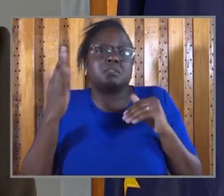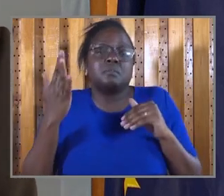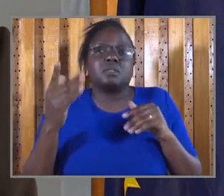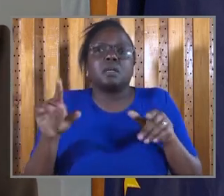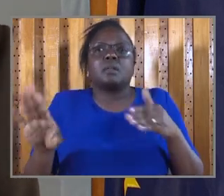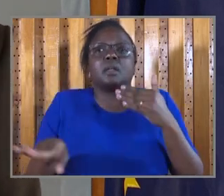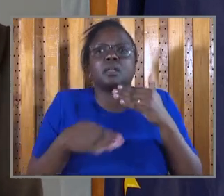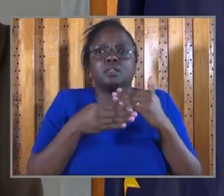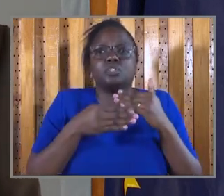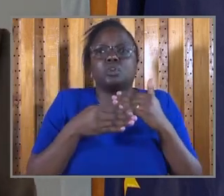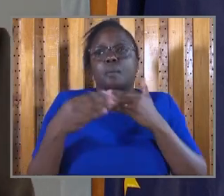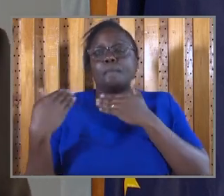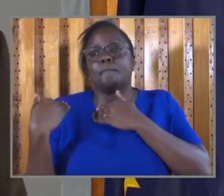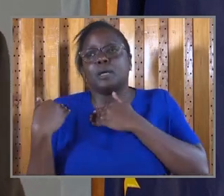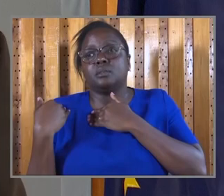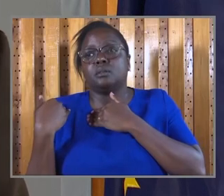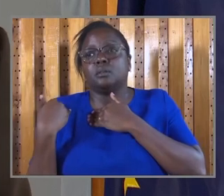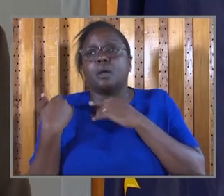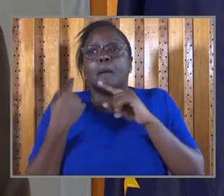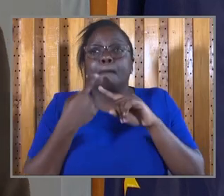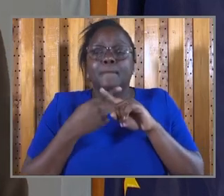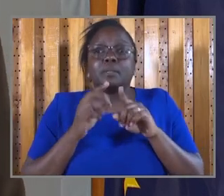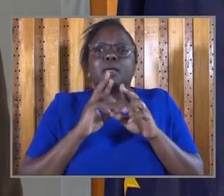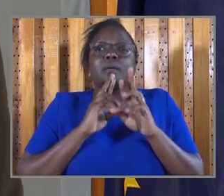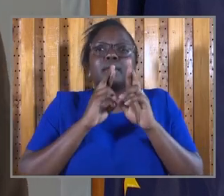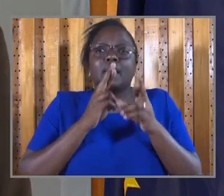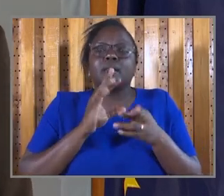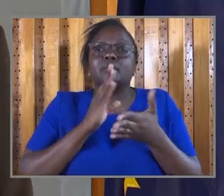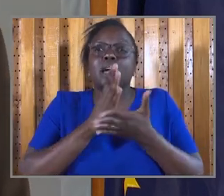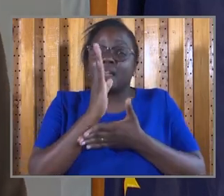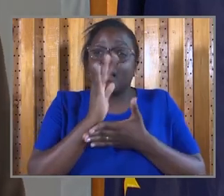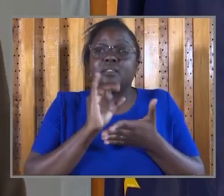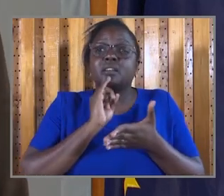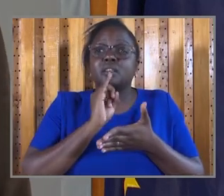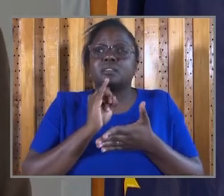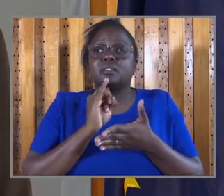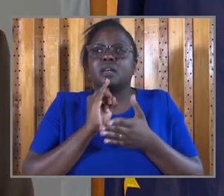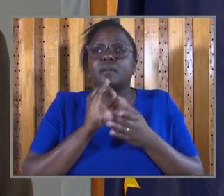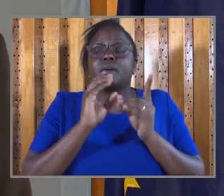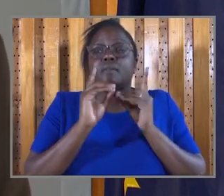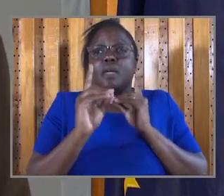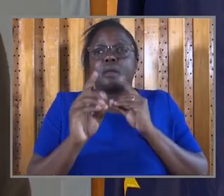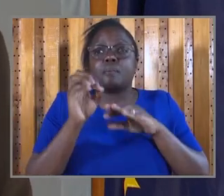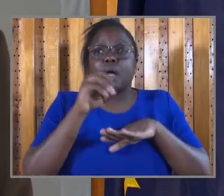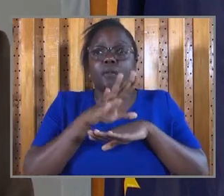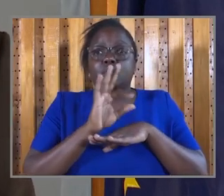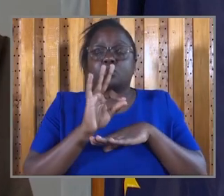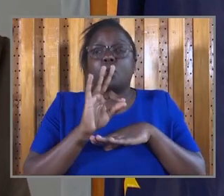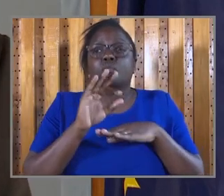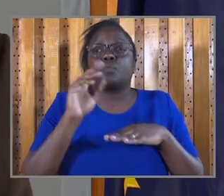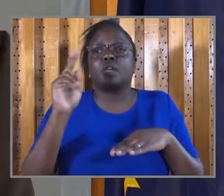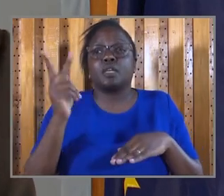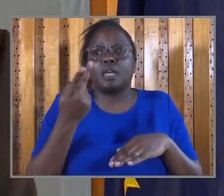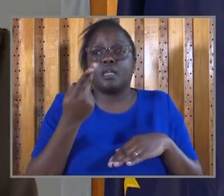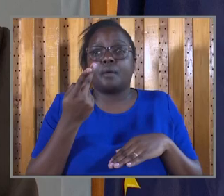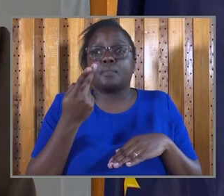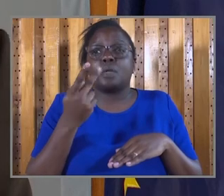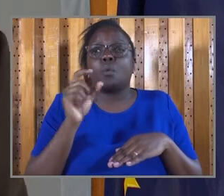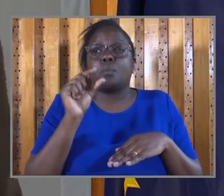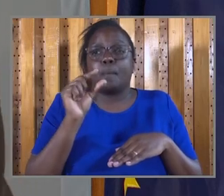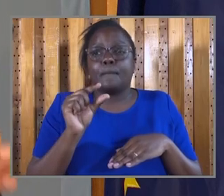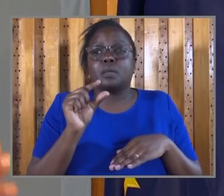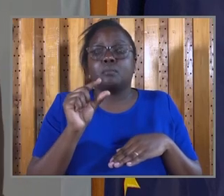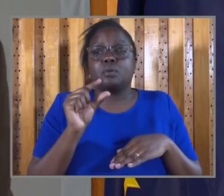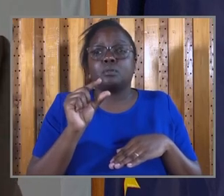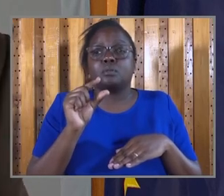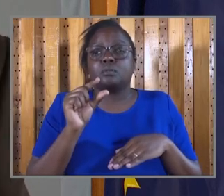additional burden. I think the reality will be that the direct impact on Kenya will be absolutely minimal, and